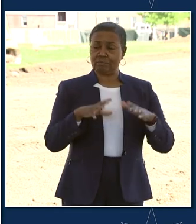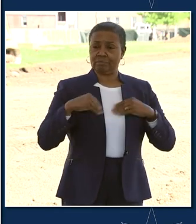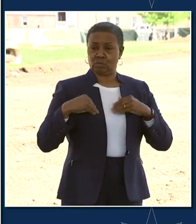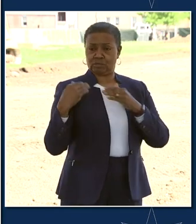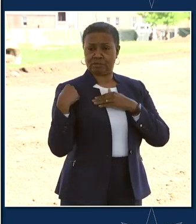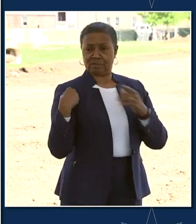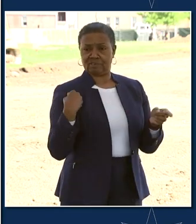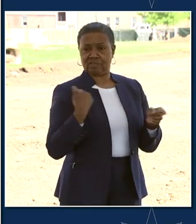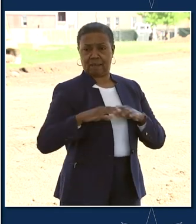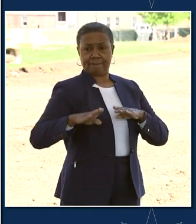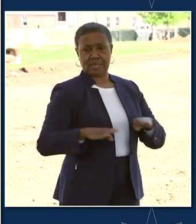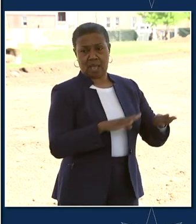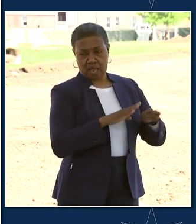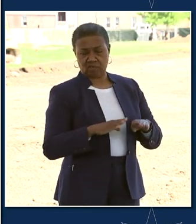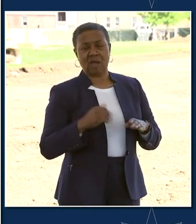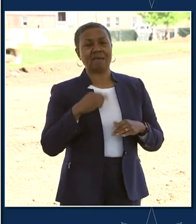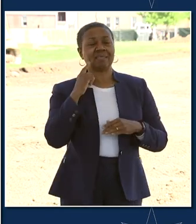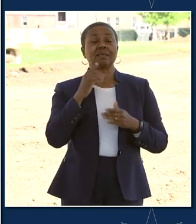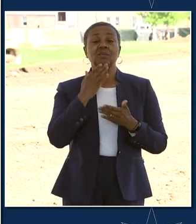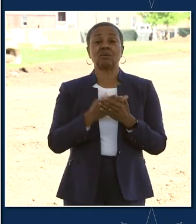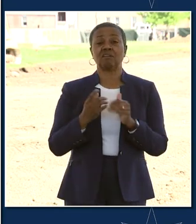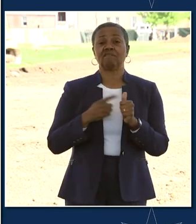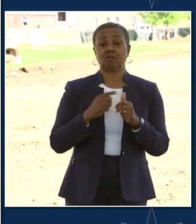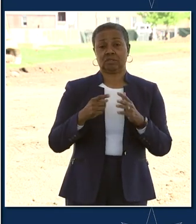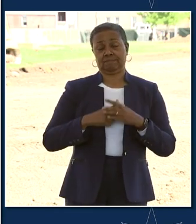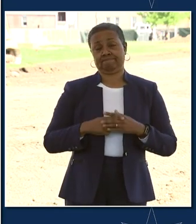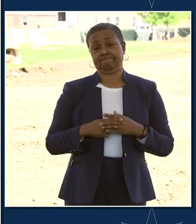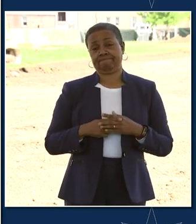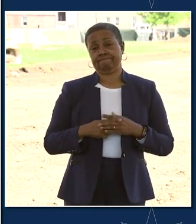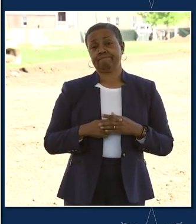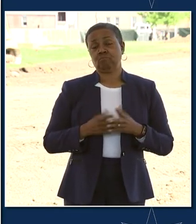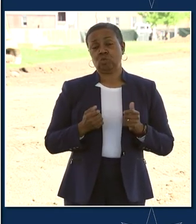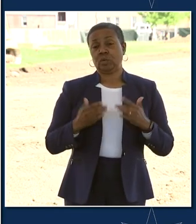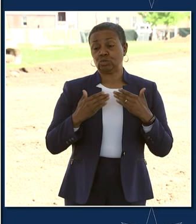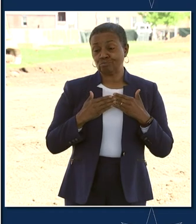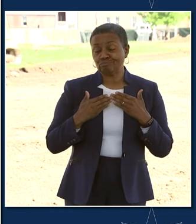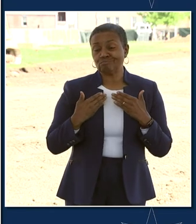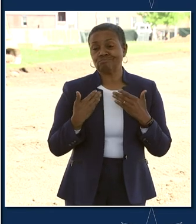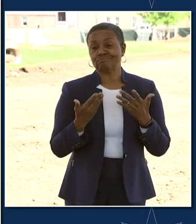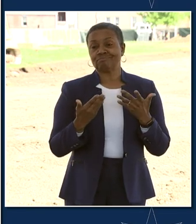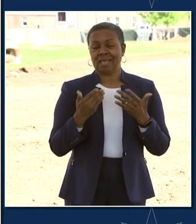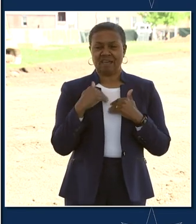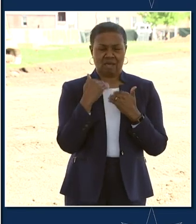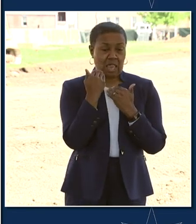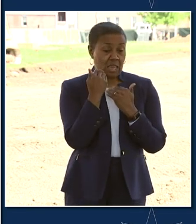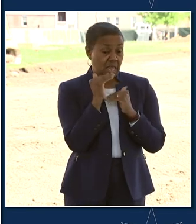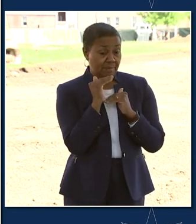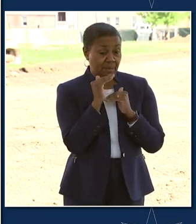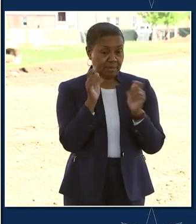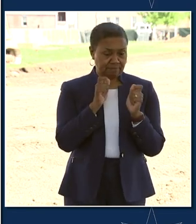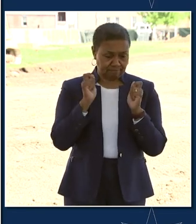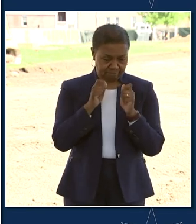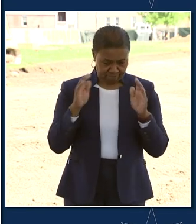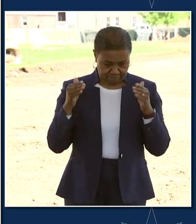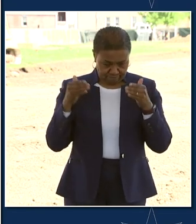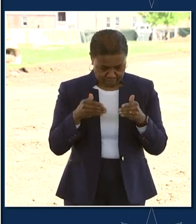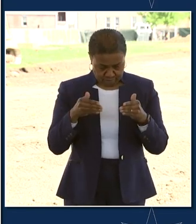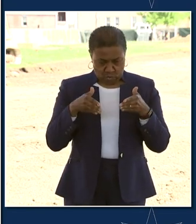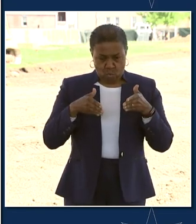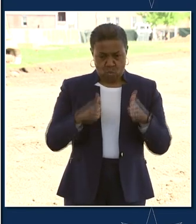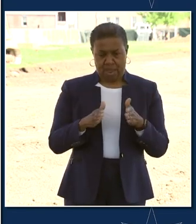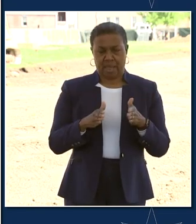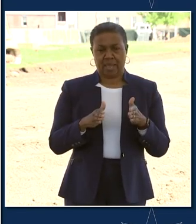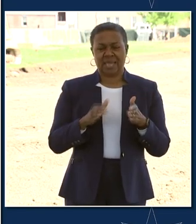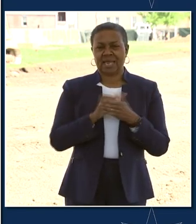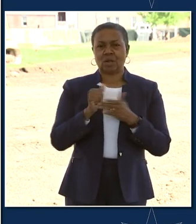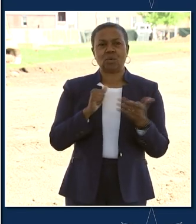responsible for their behavior, I think is a good first step. We want to move in a limited but targeted and surgical way, and